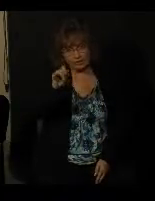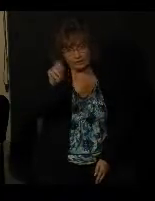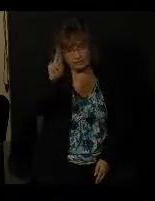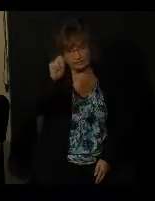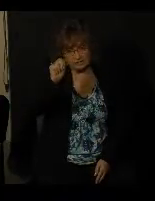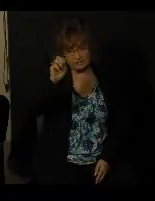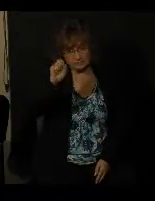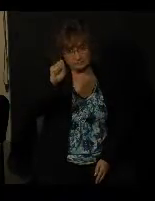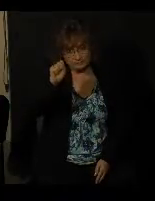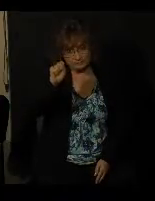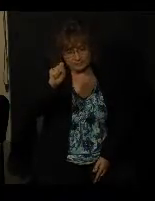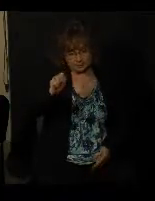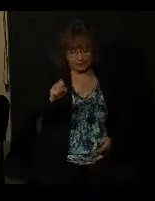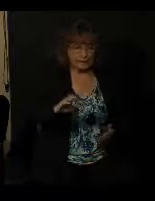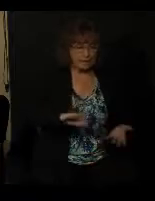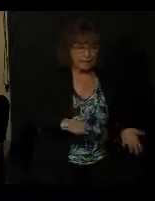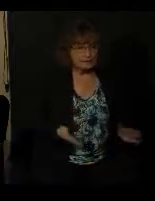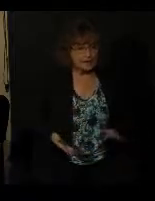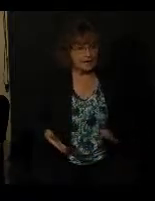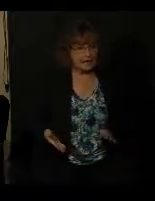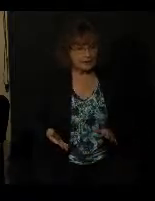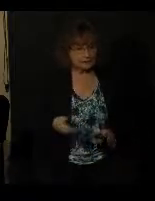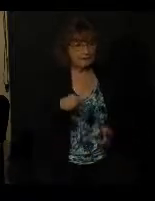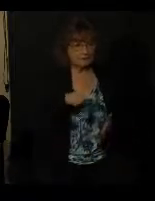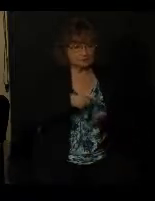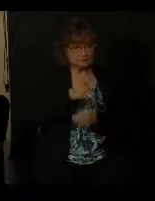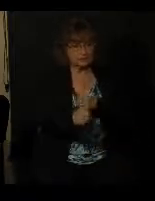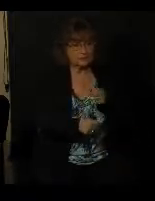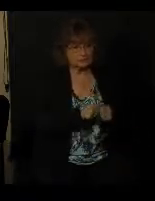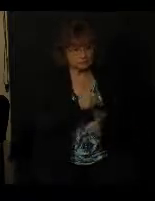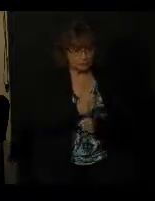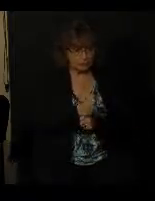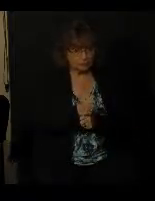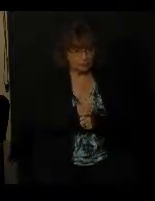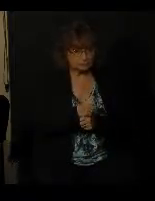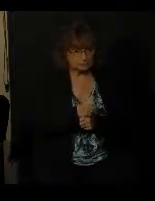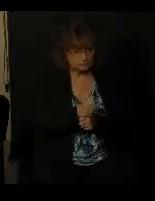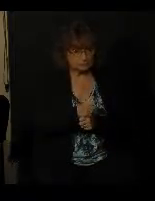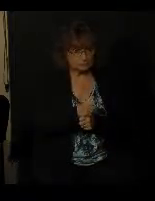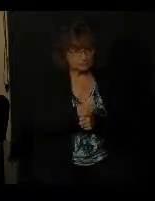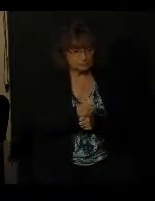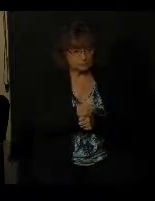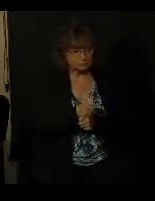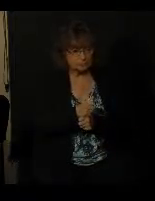and I quote, there is no possibility of God in our universe.